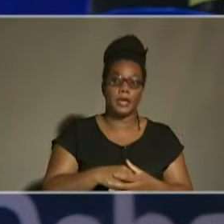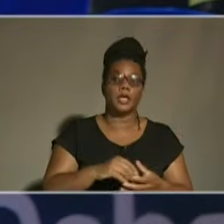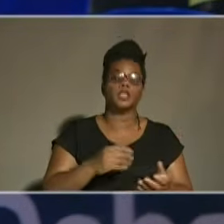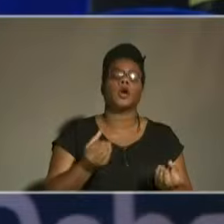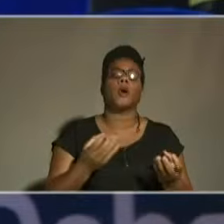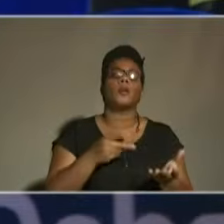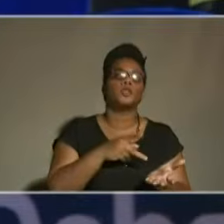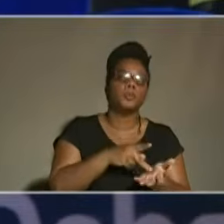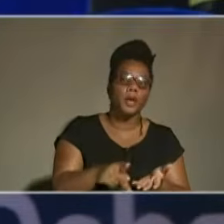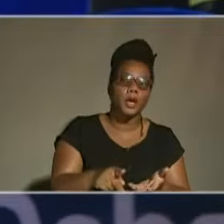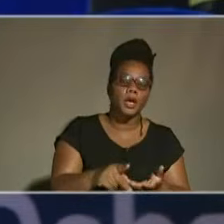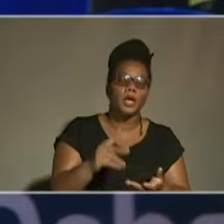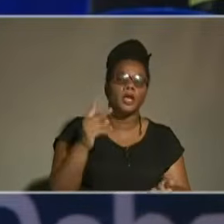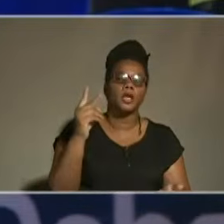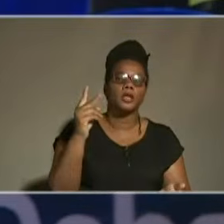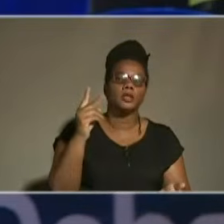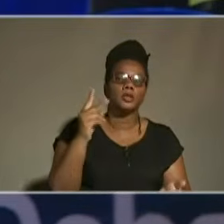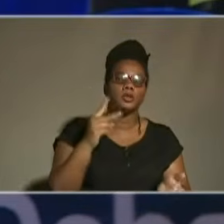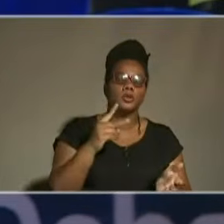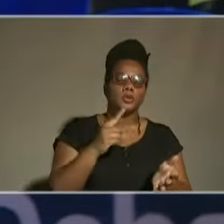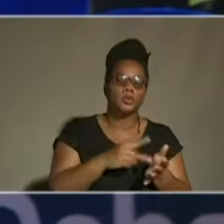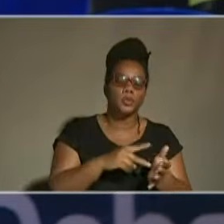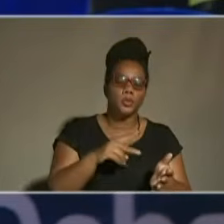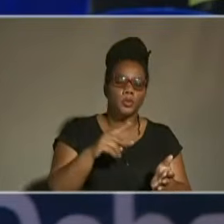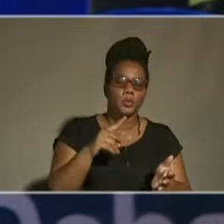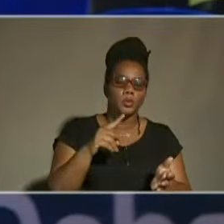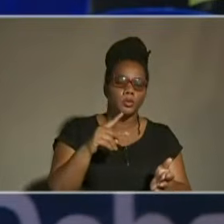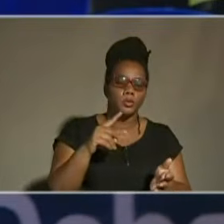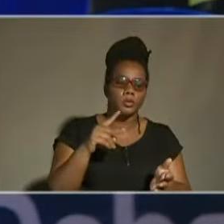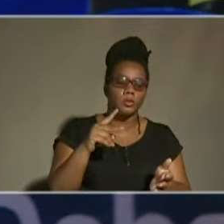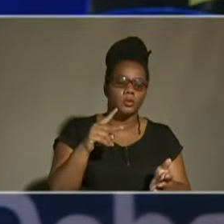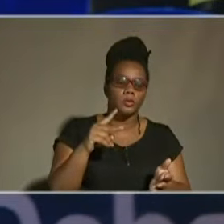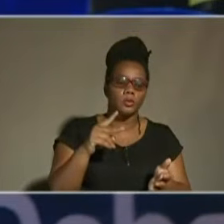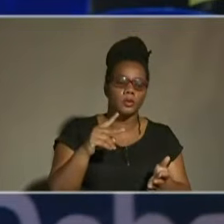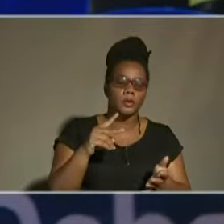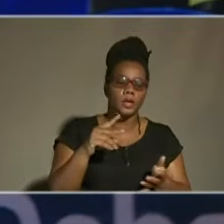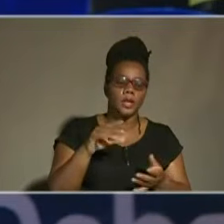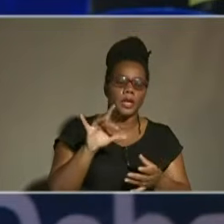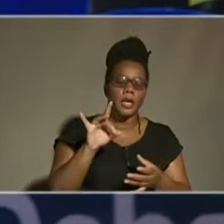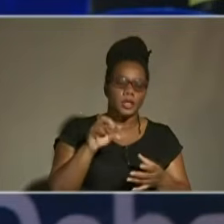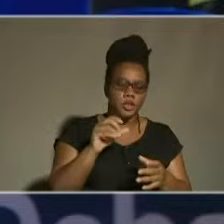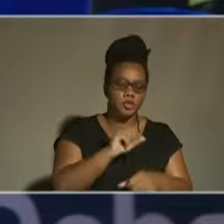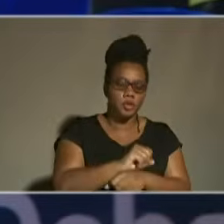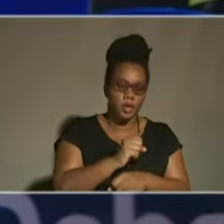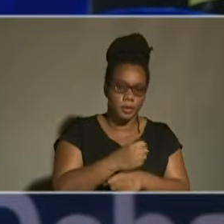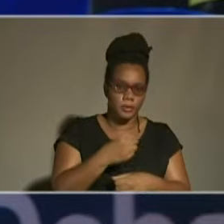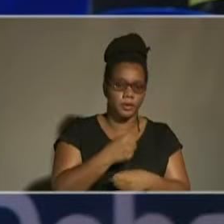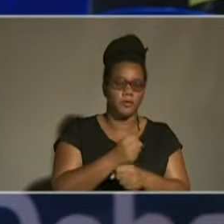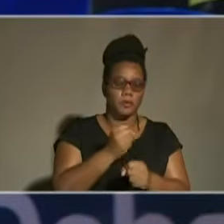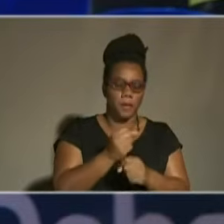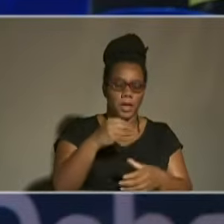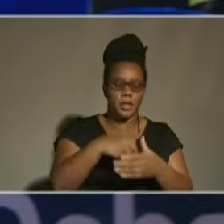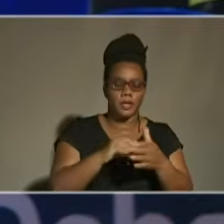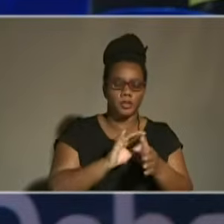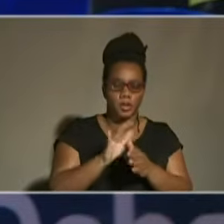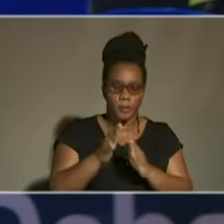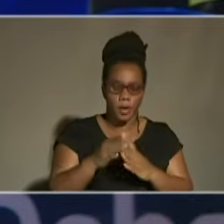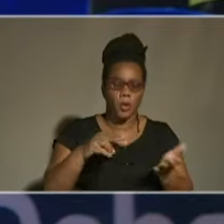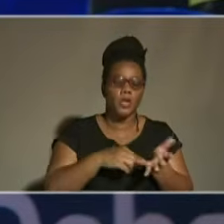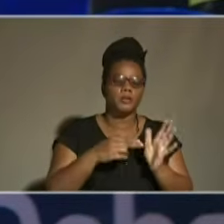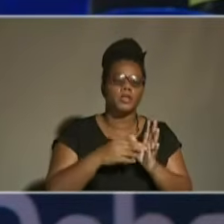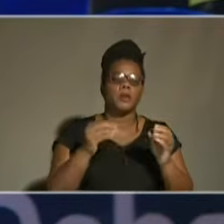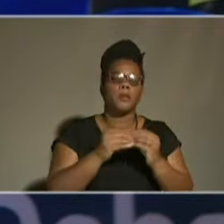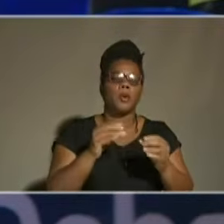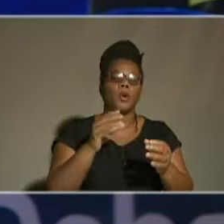280,000 jobs have been created in Jamaica, which means that more Jamaicans have income. There is